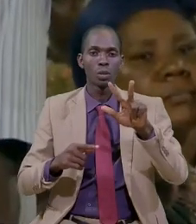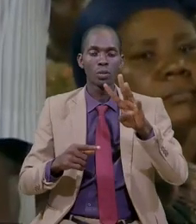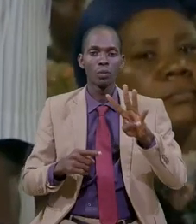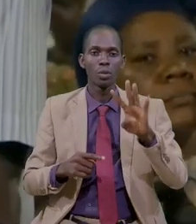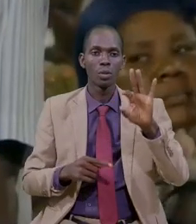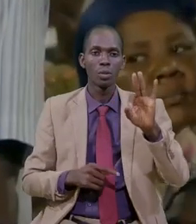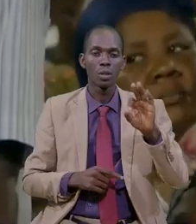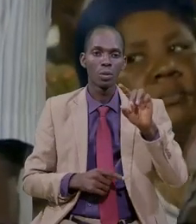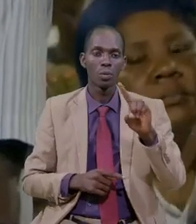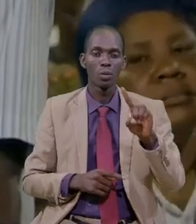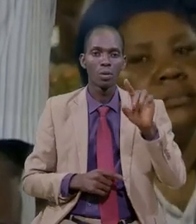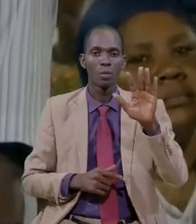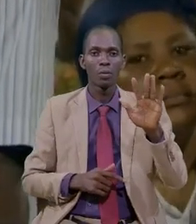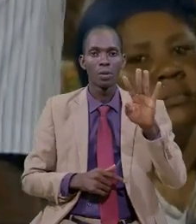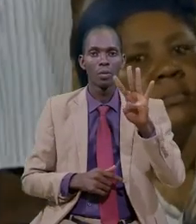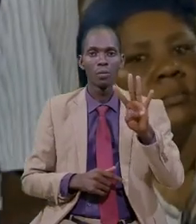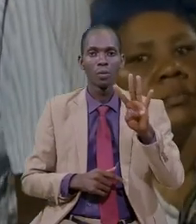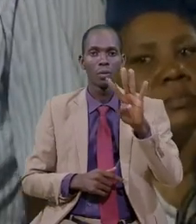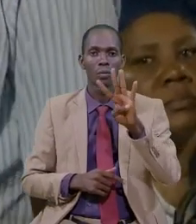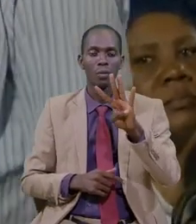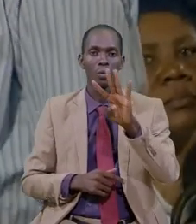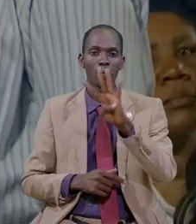sur plus